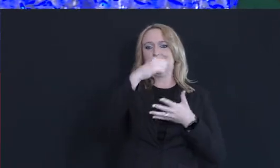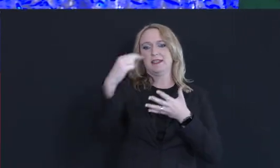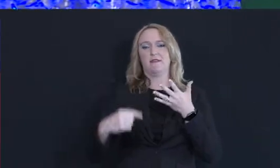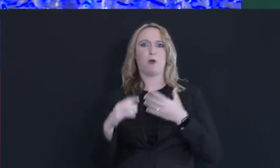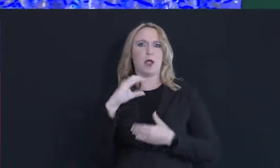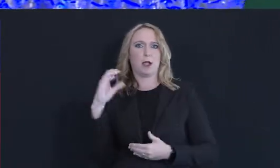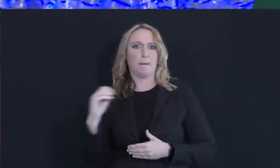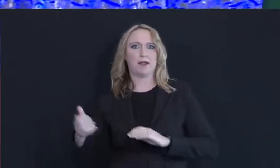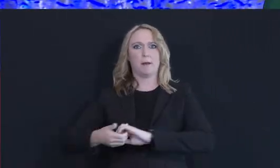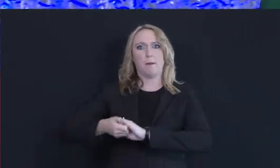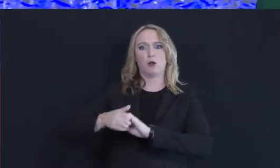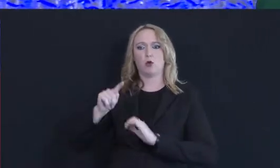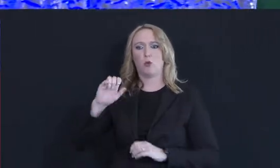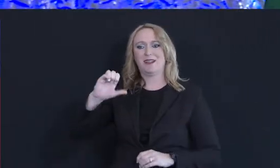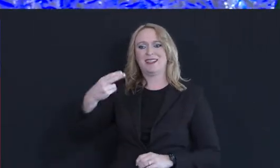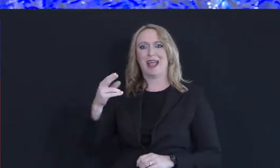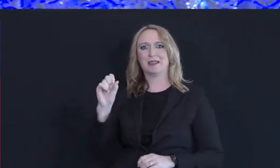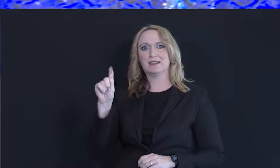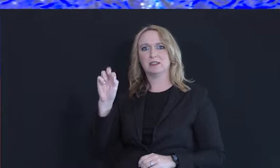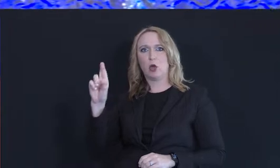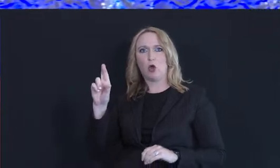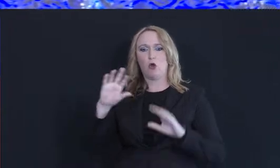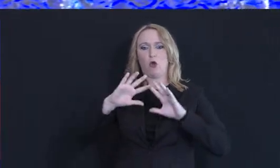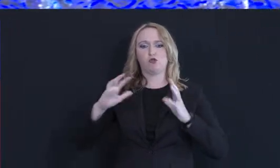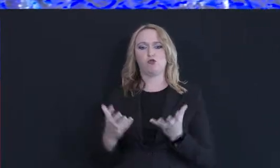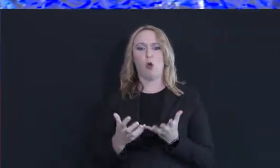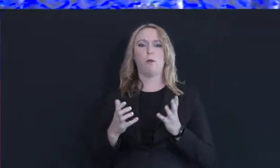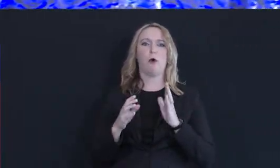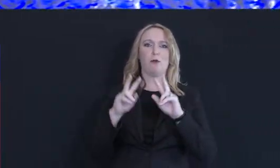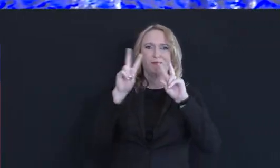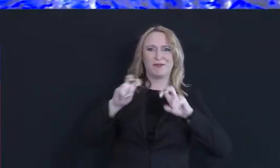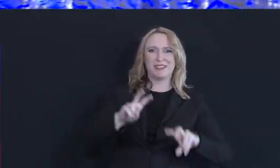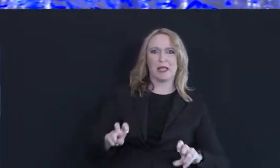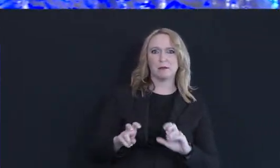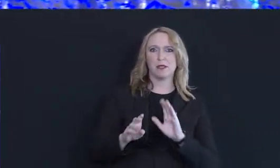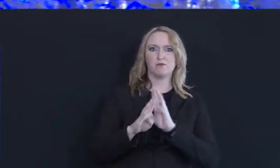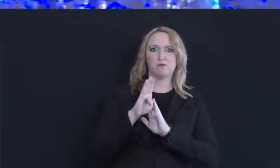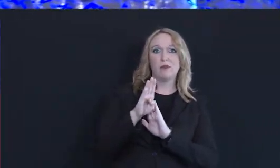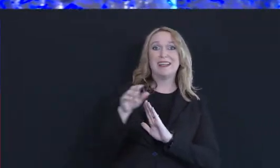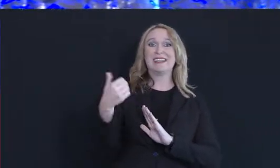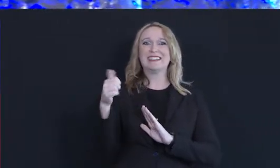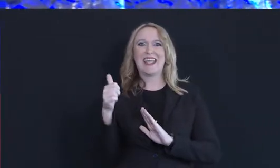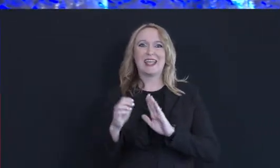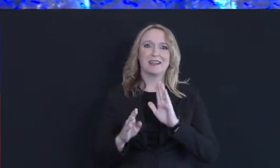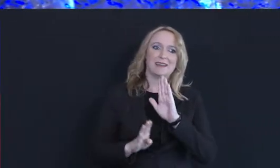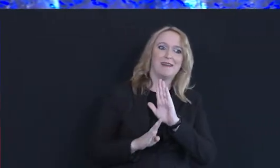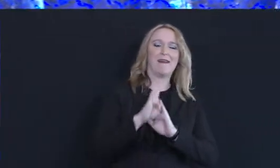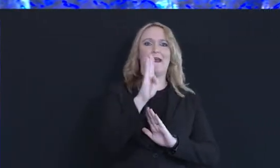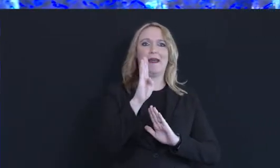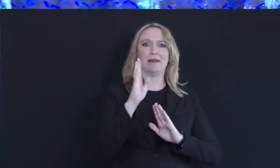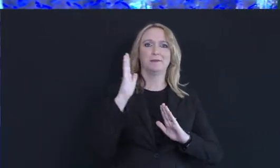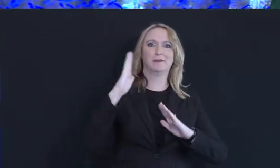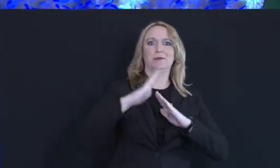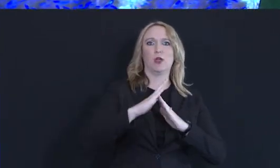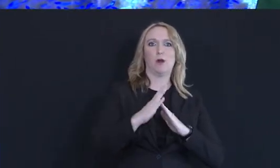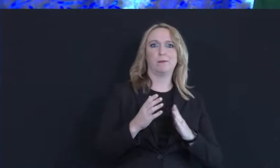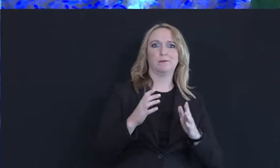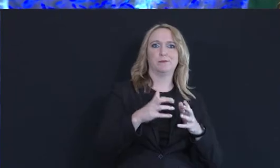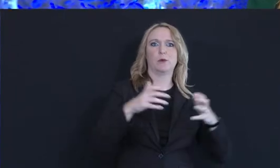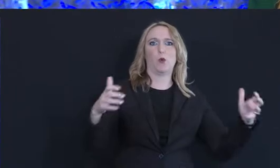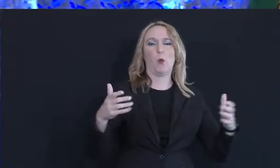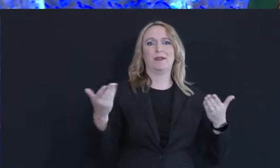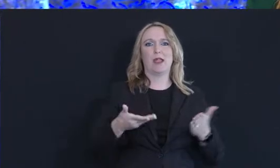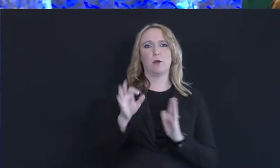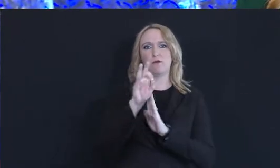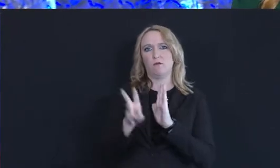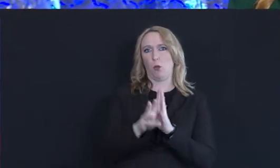together with techstars a global investment accelerator to bring 10 high-growth physical health startups right here into Fort Worth